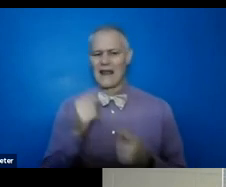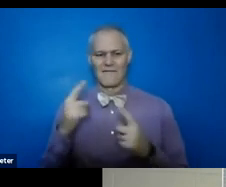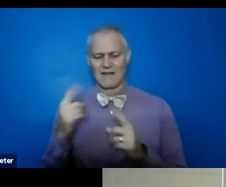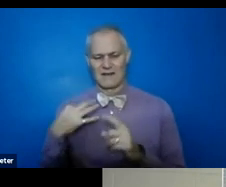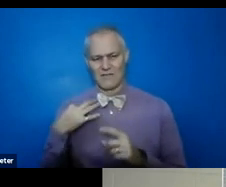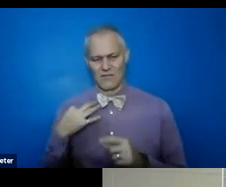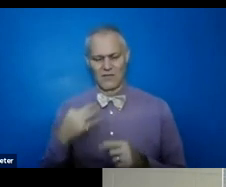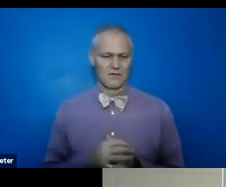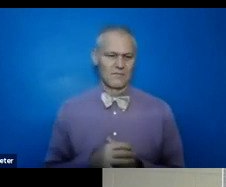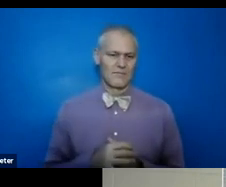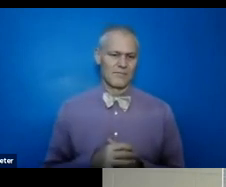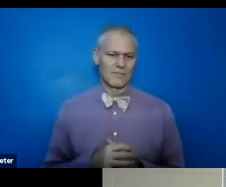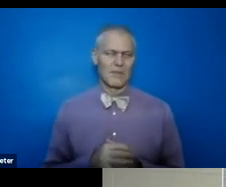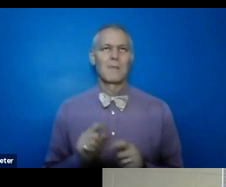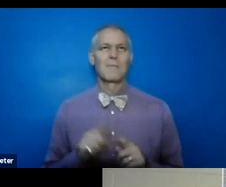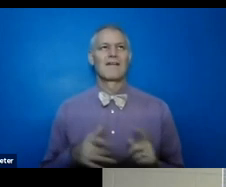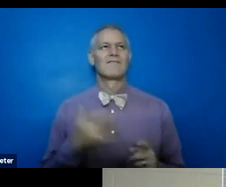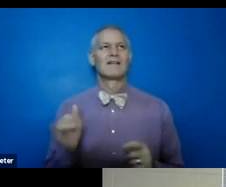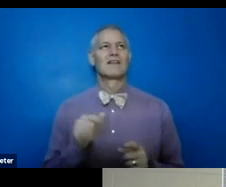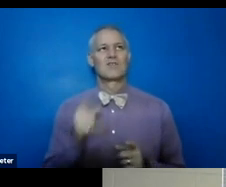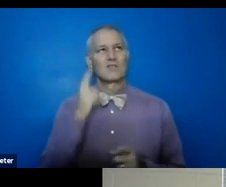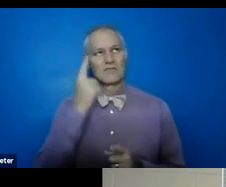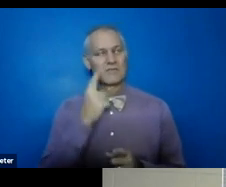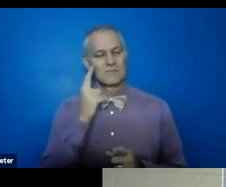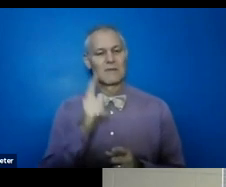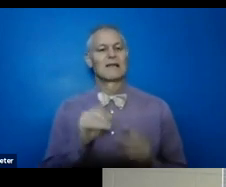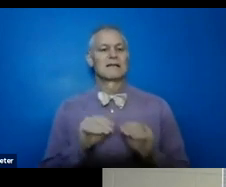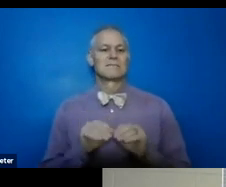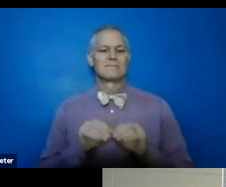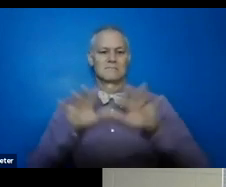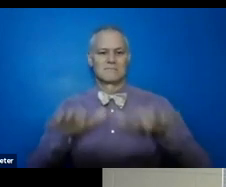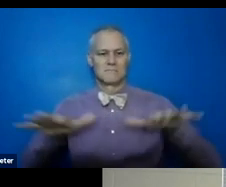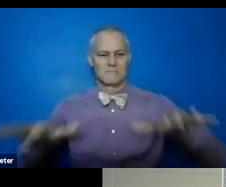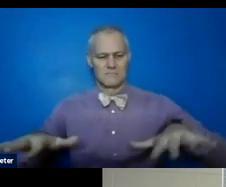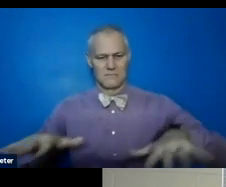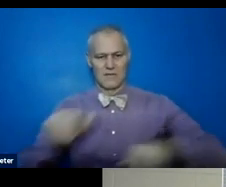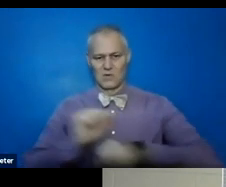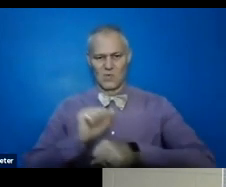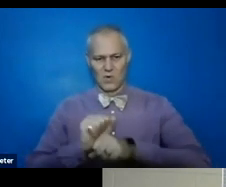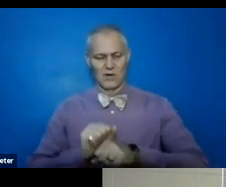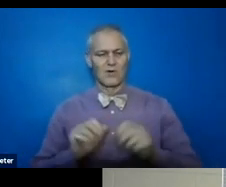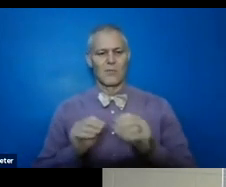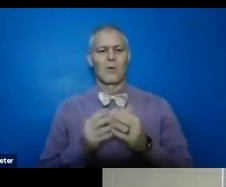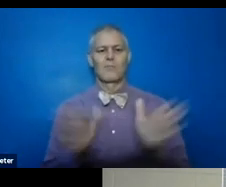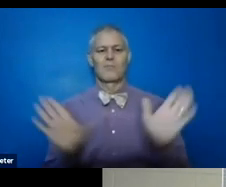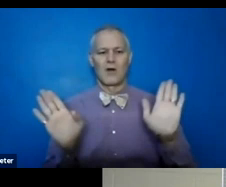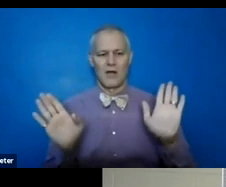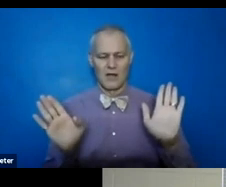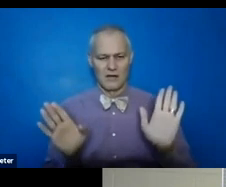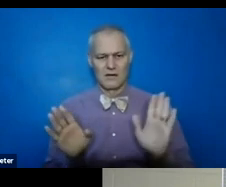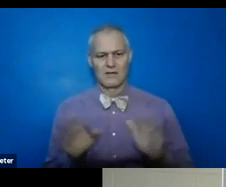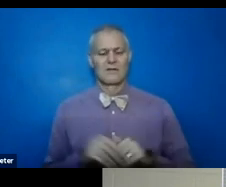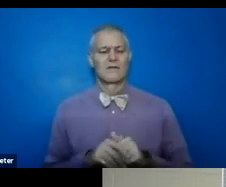However, I do feel if you're thinking about like distilling the kind of work we do to a broader segment of the